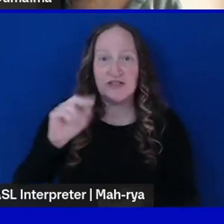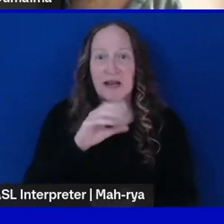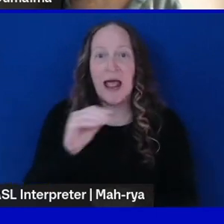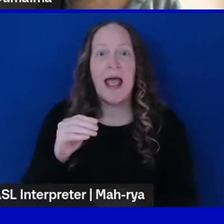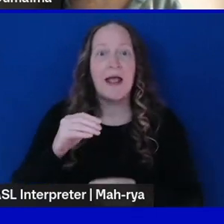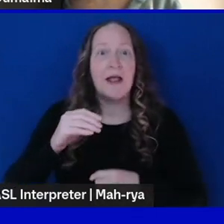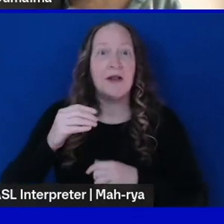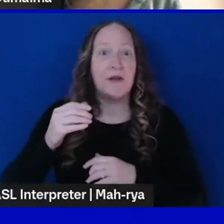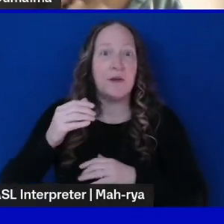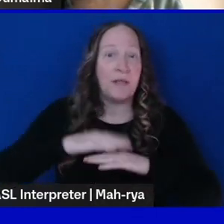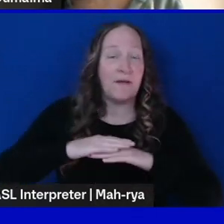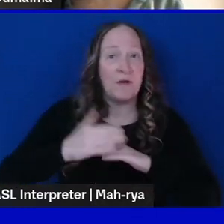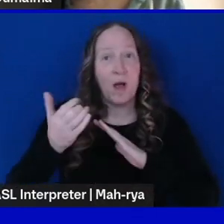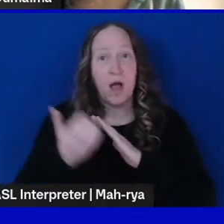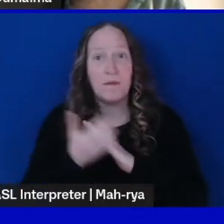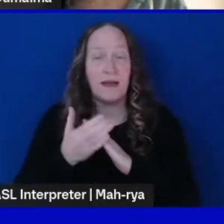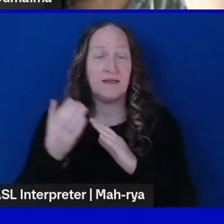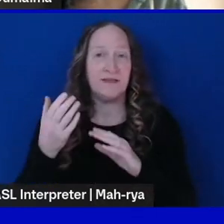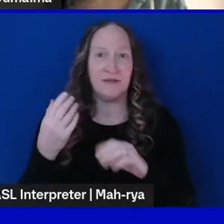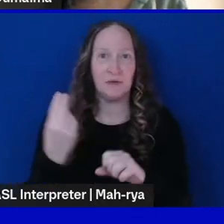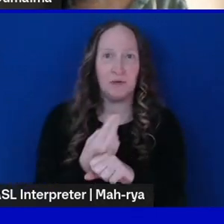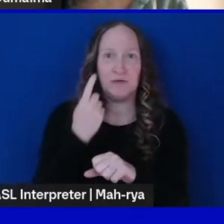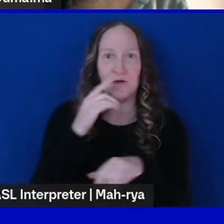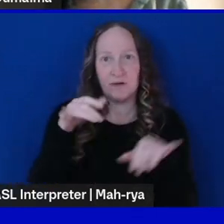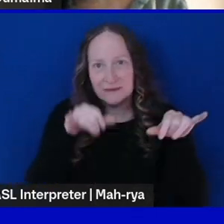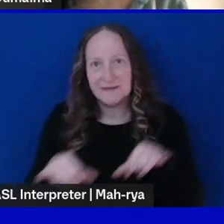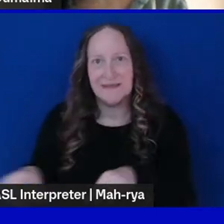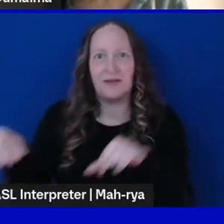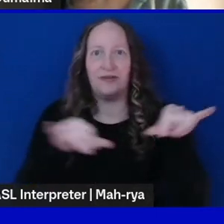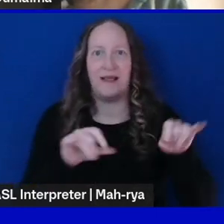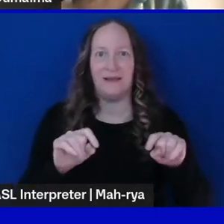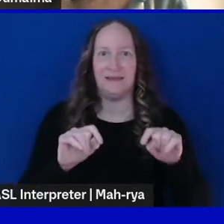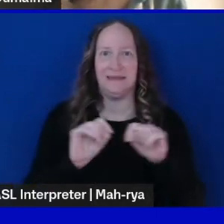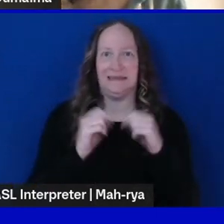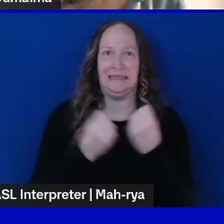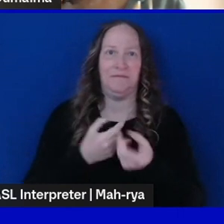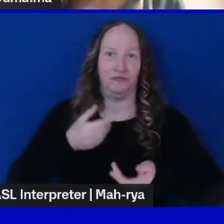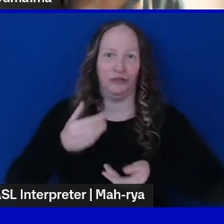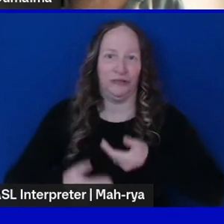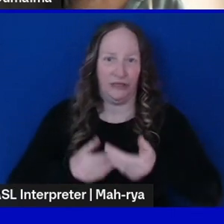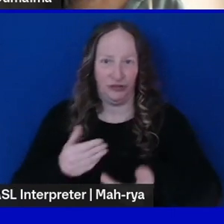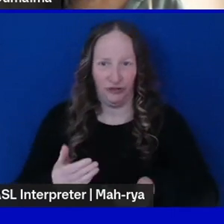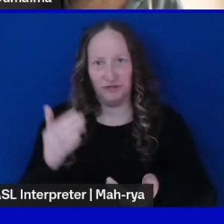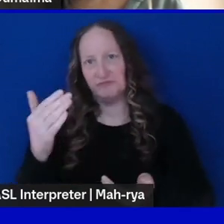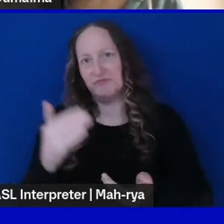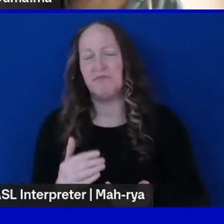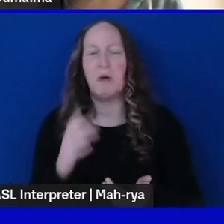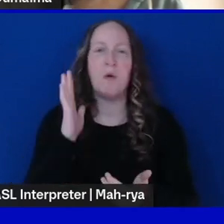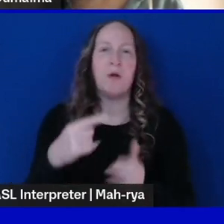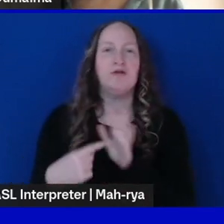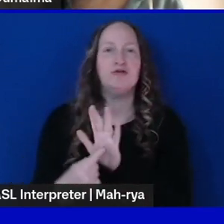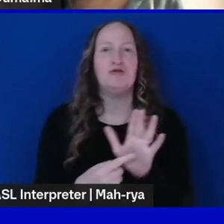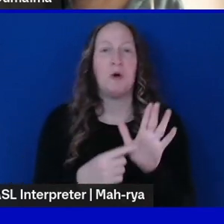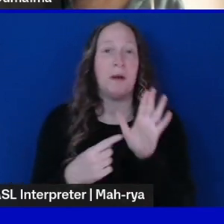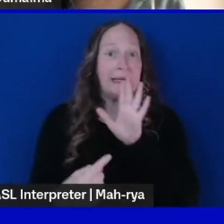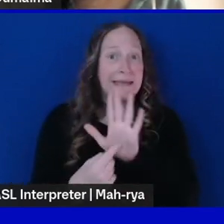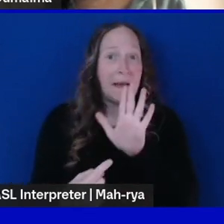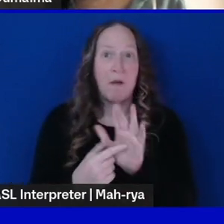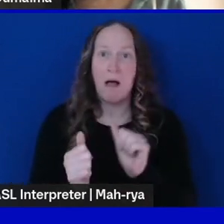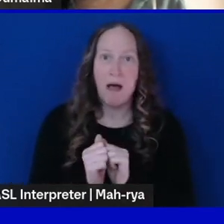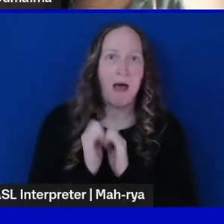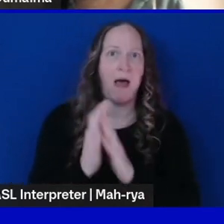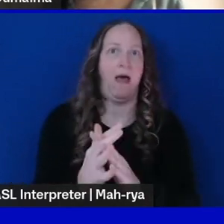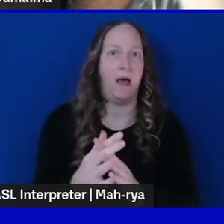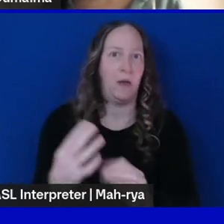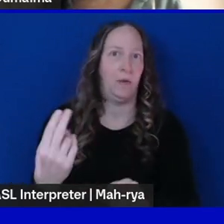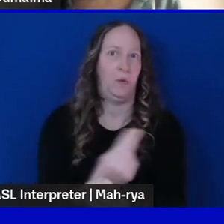useful in automating and standardizing such operation team procedures. And we will have some implementation examples, and finally, a summary